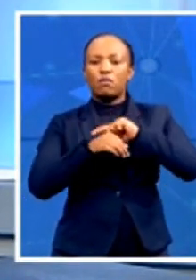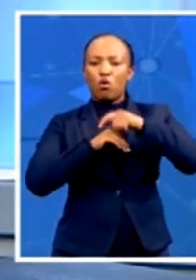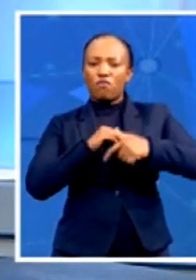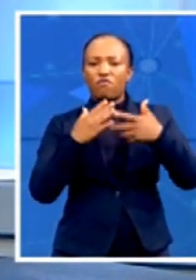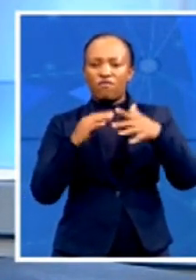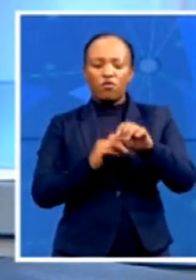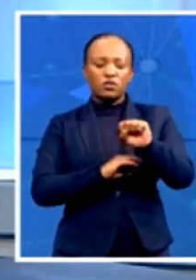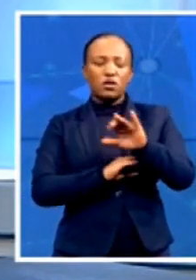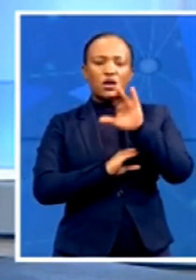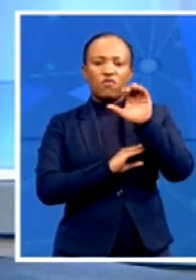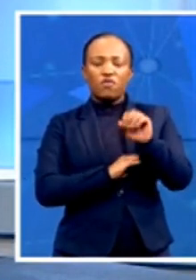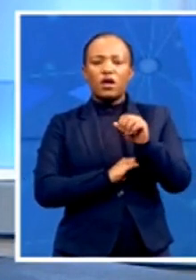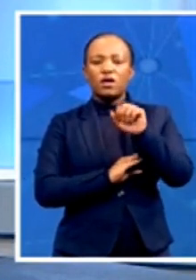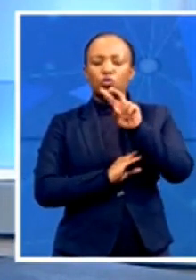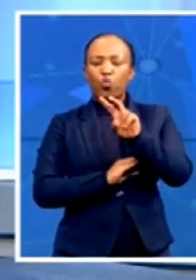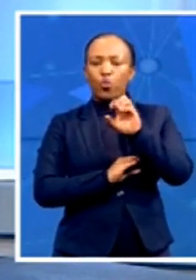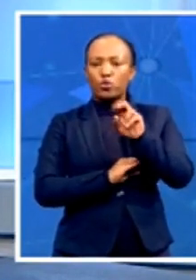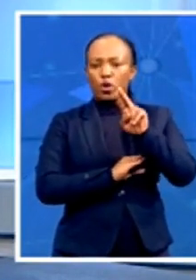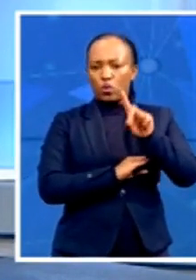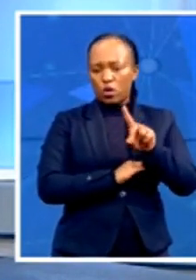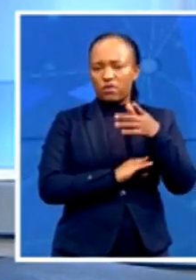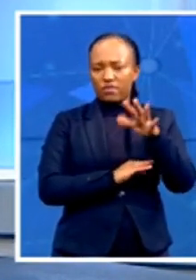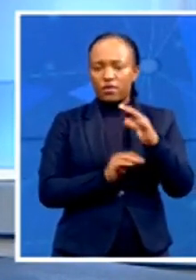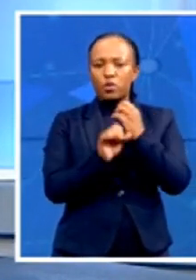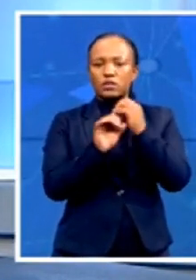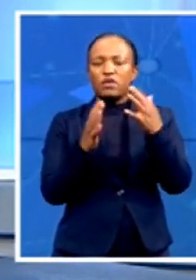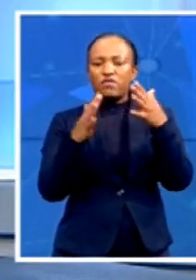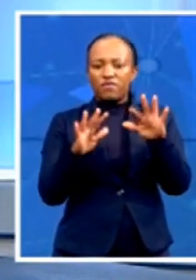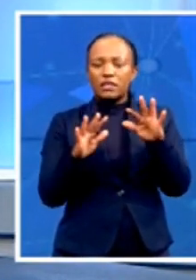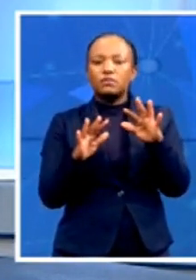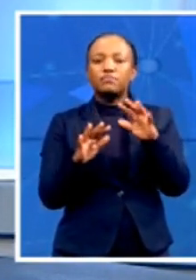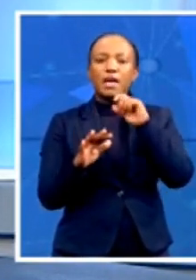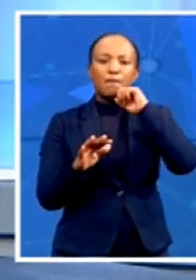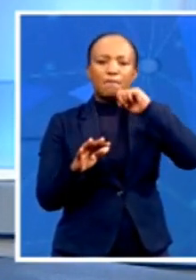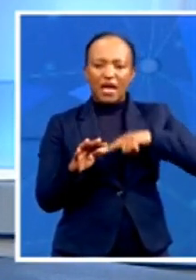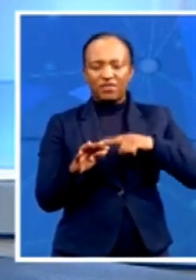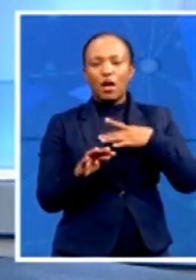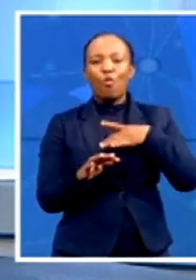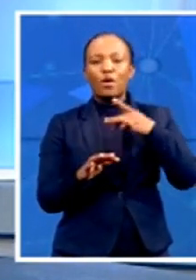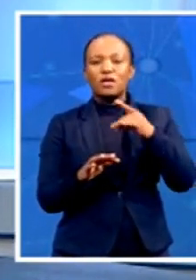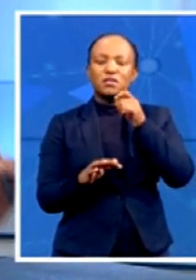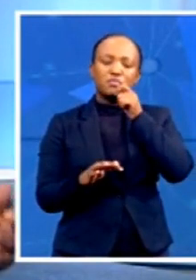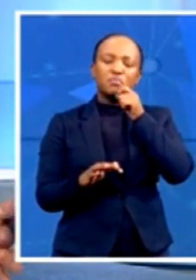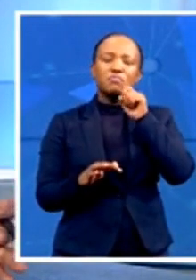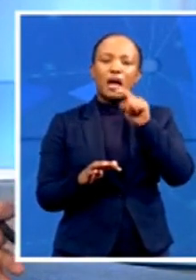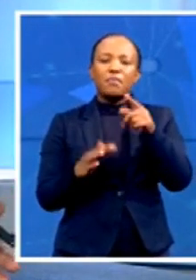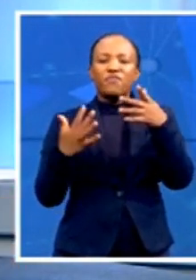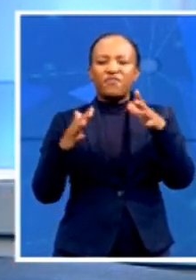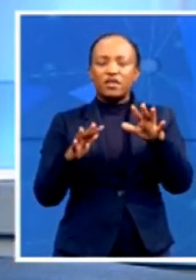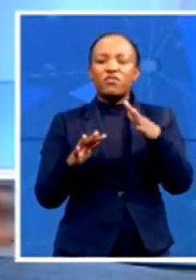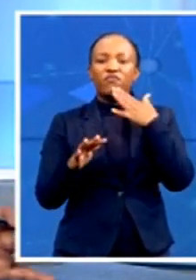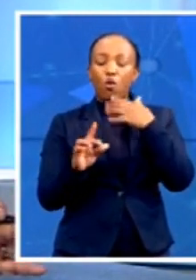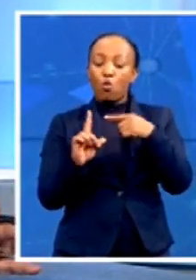2021, starting off once again sending birthday wishes to Archbishop Emeritus Desmond Tutu, saying he